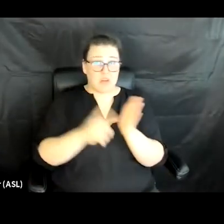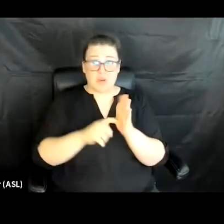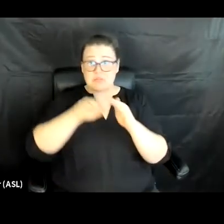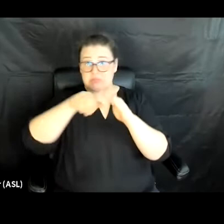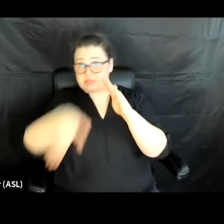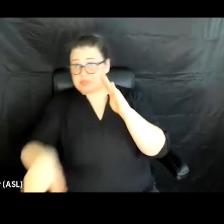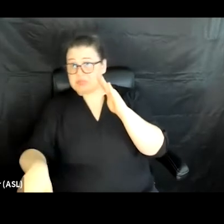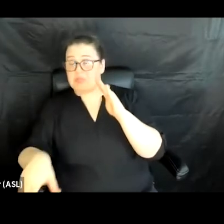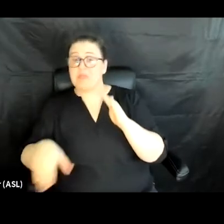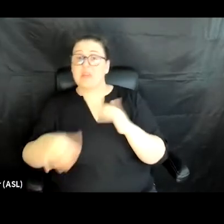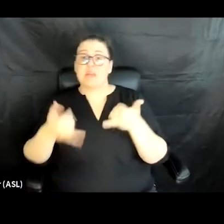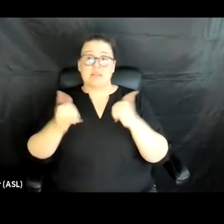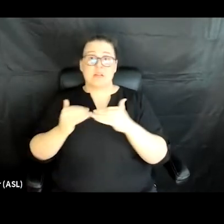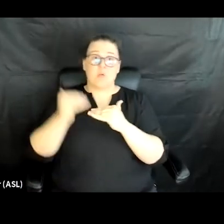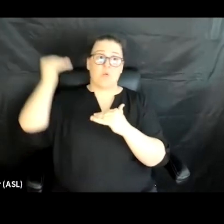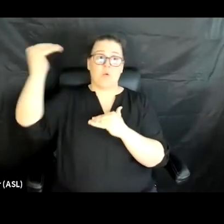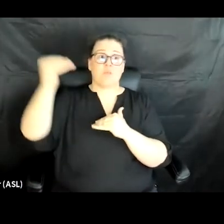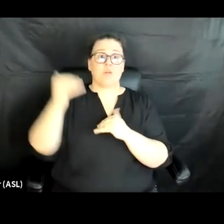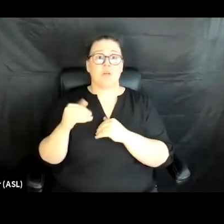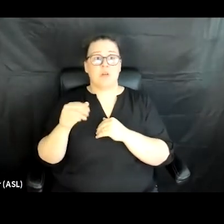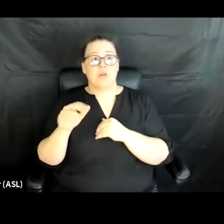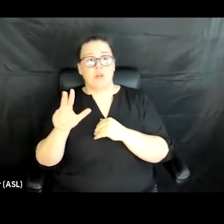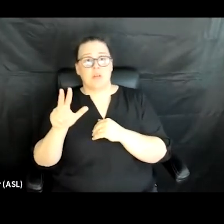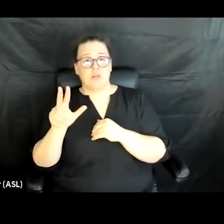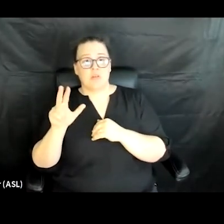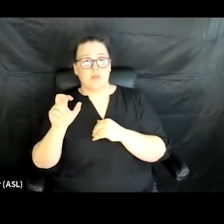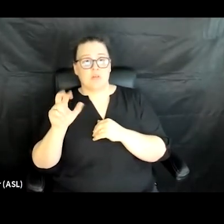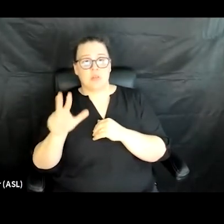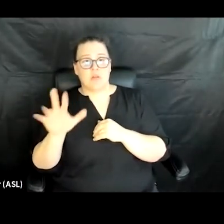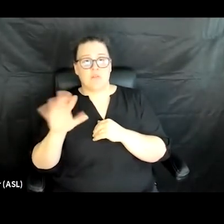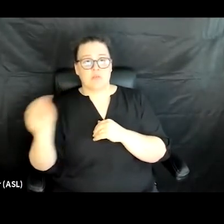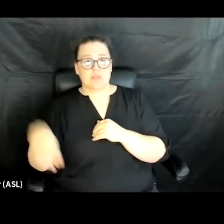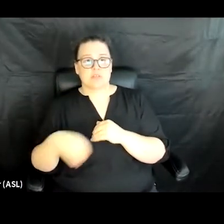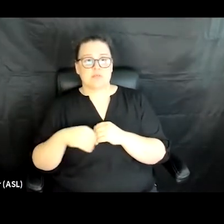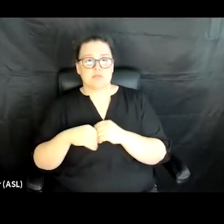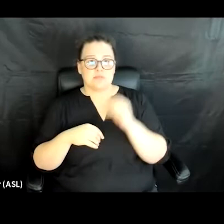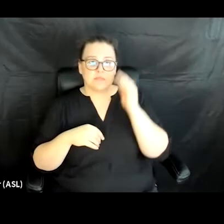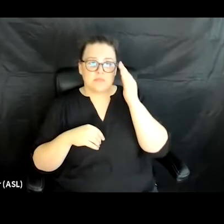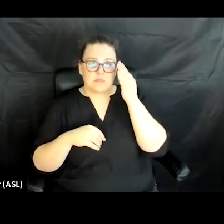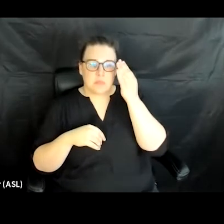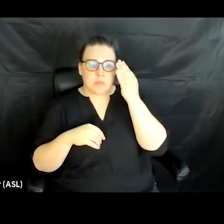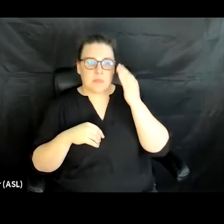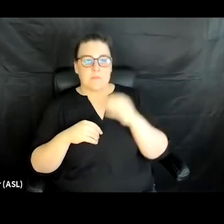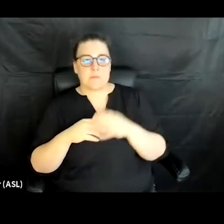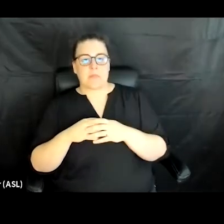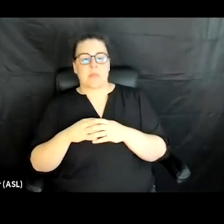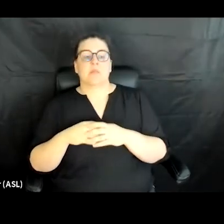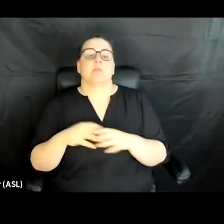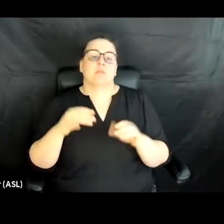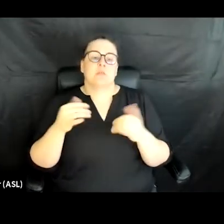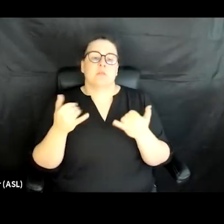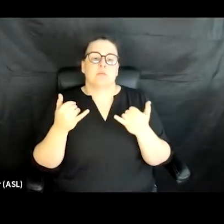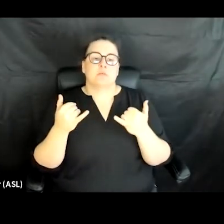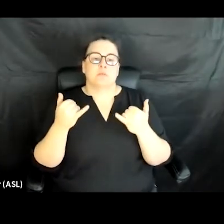all other services. We peaked at about what, 12% or so, and about half of what it was. So where lots of services